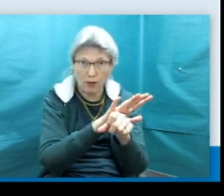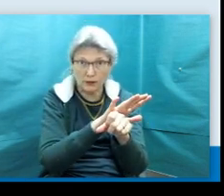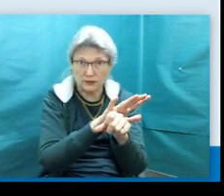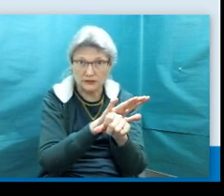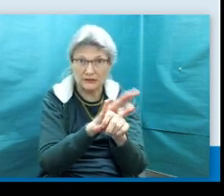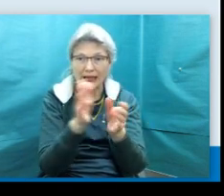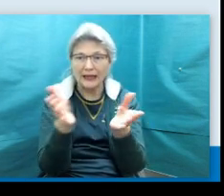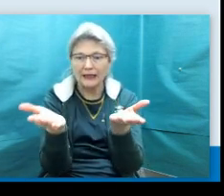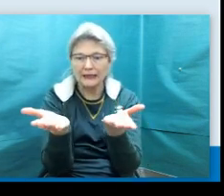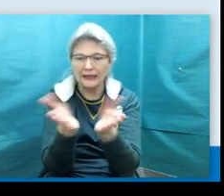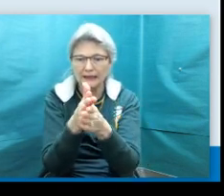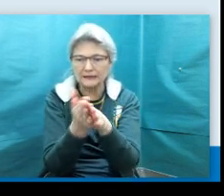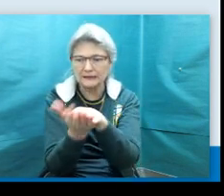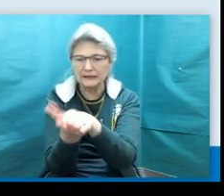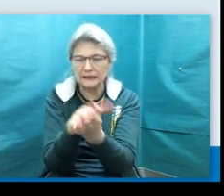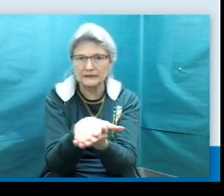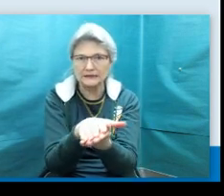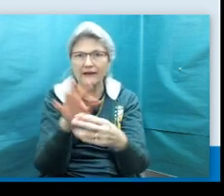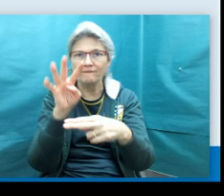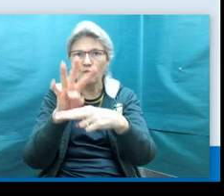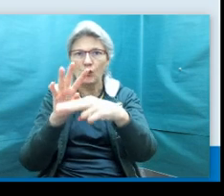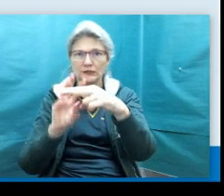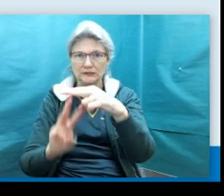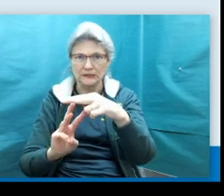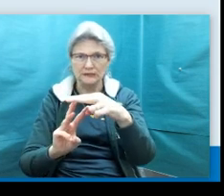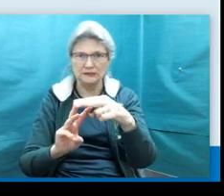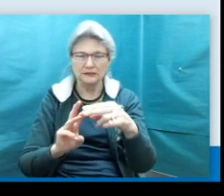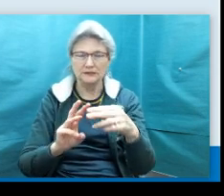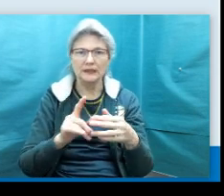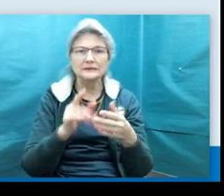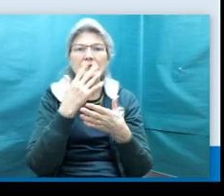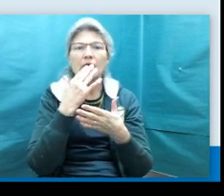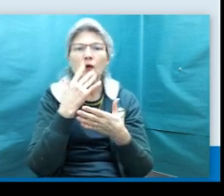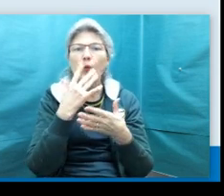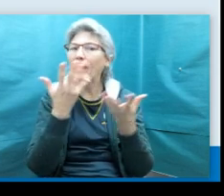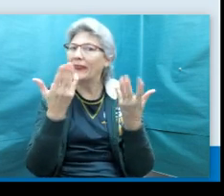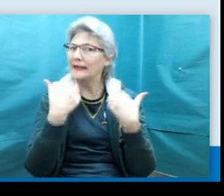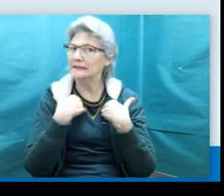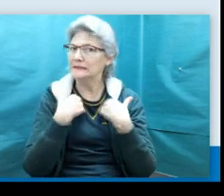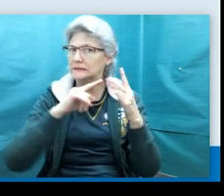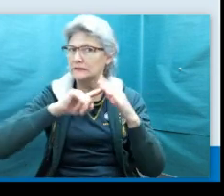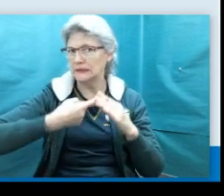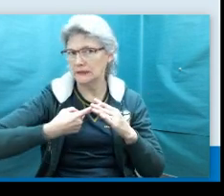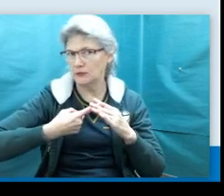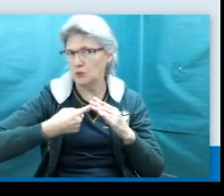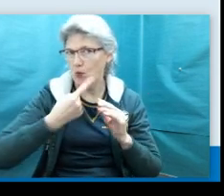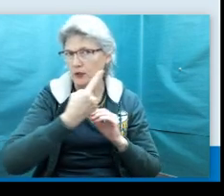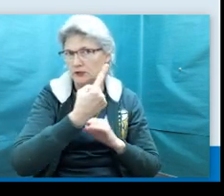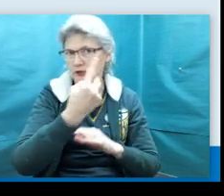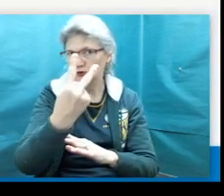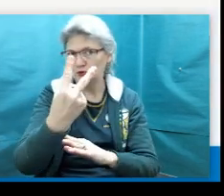3 and 4/6. So let's start by coloring in what they started with. So